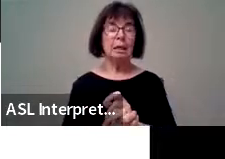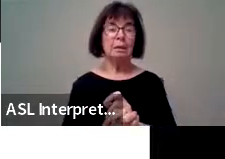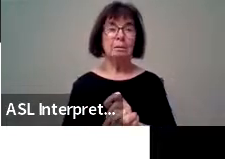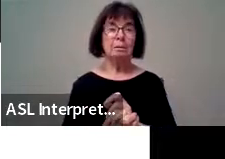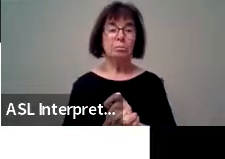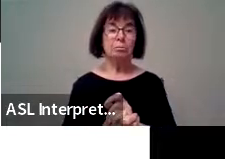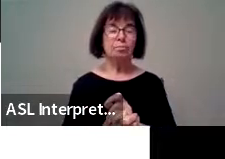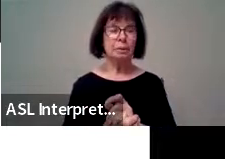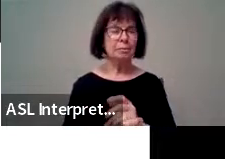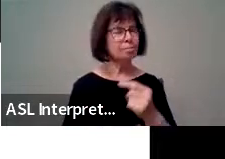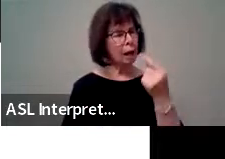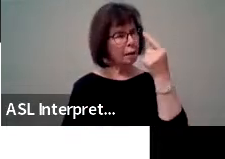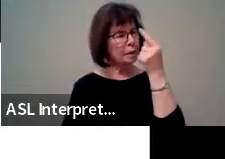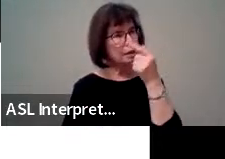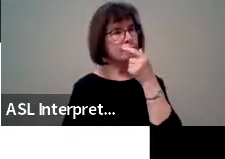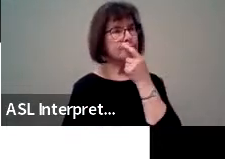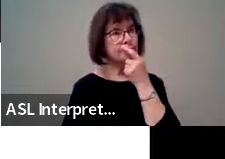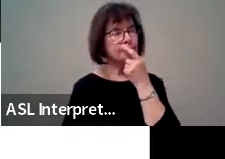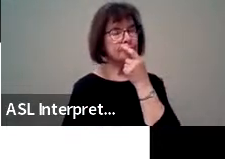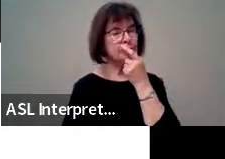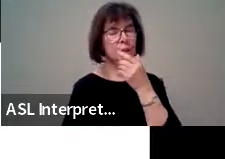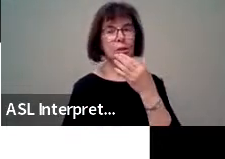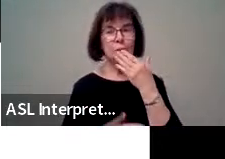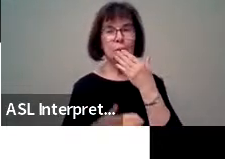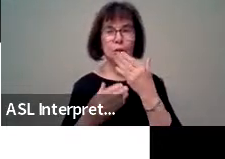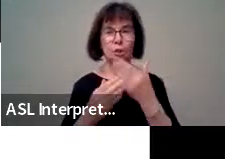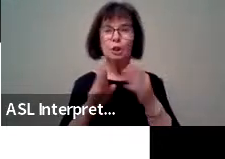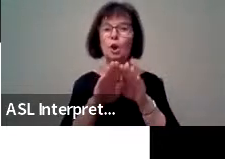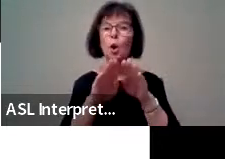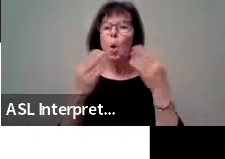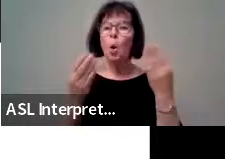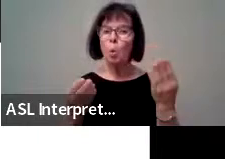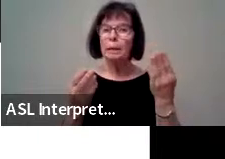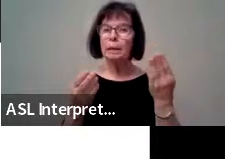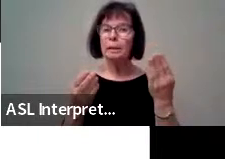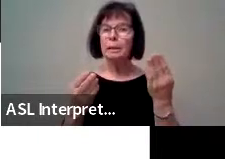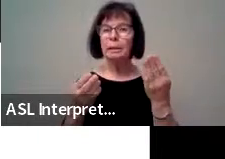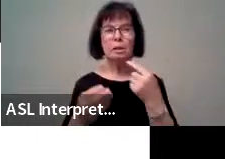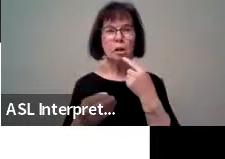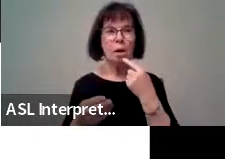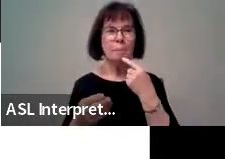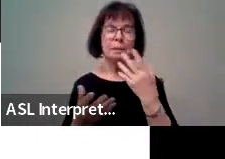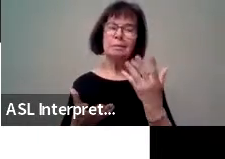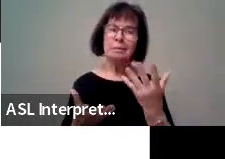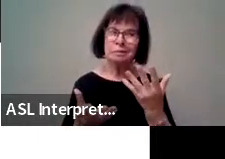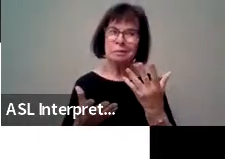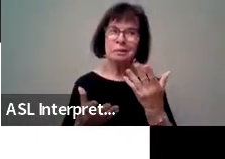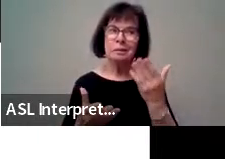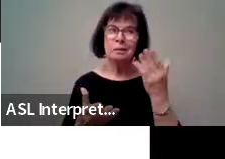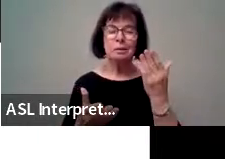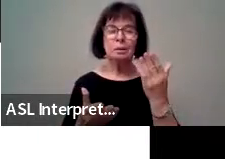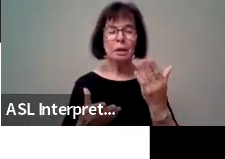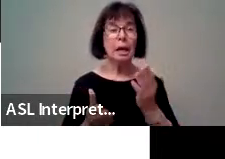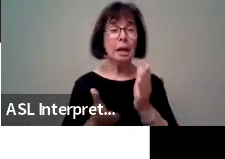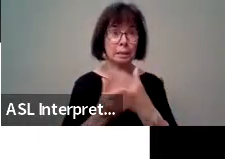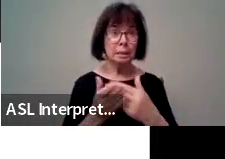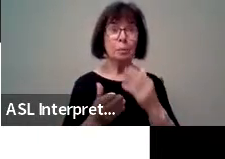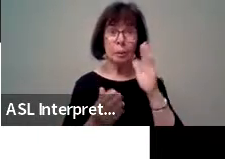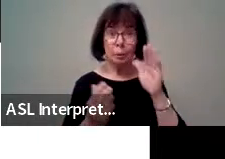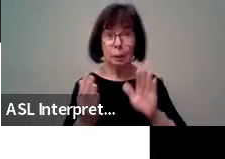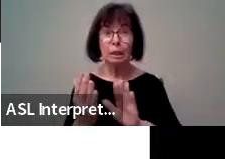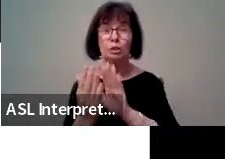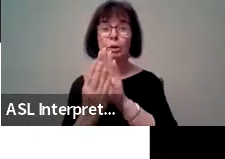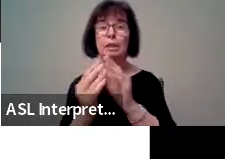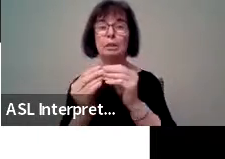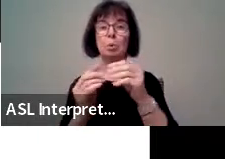it was a good opening session and comments there, and some of which I think we'll be addressing in more